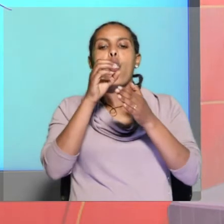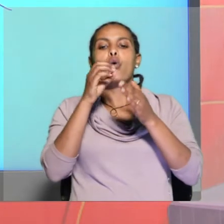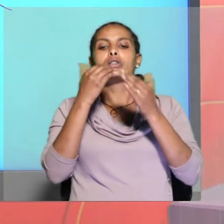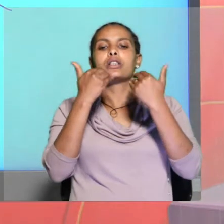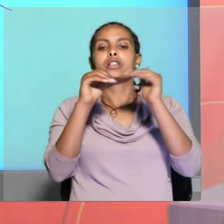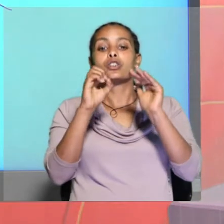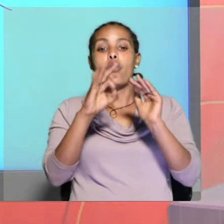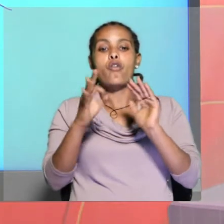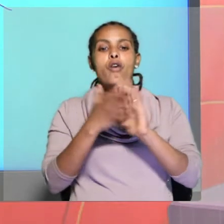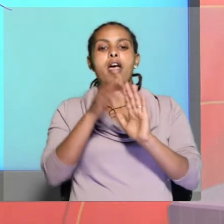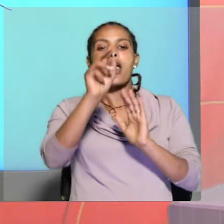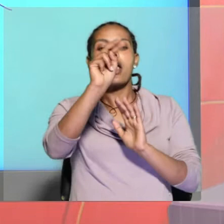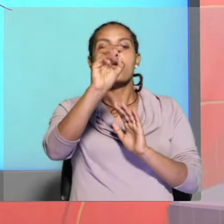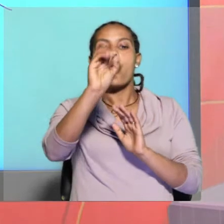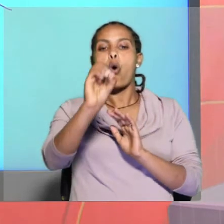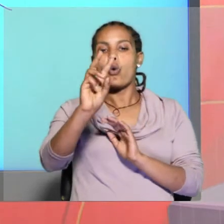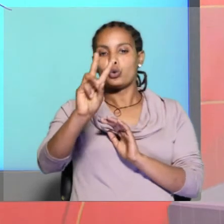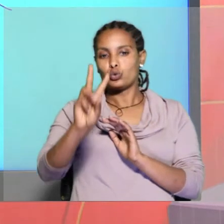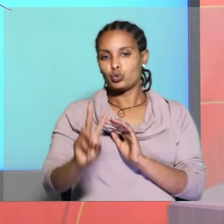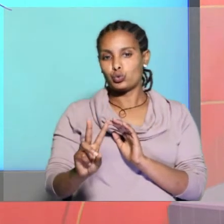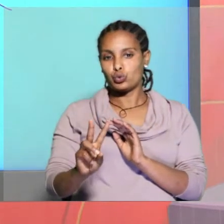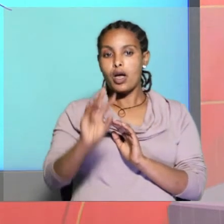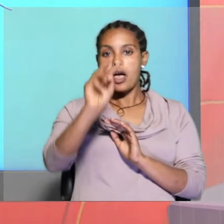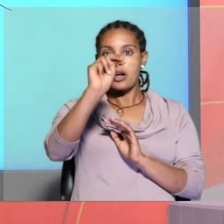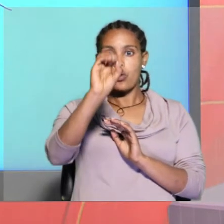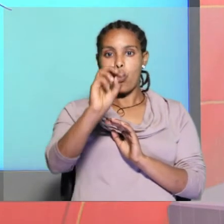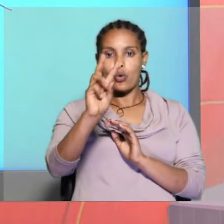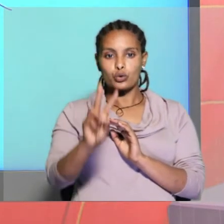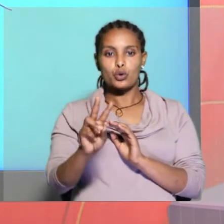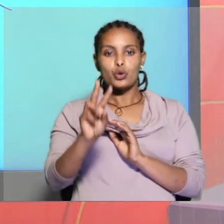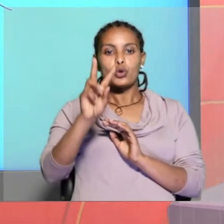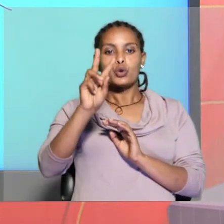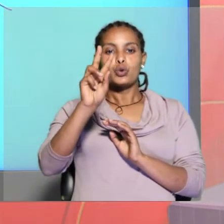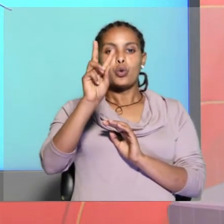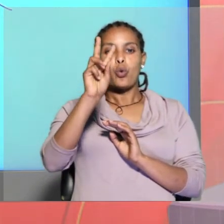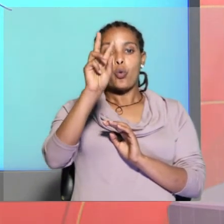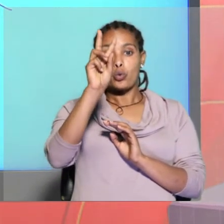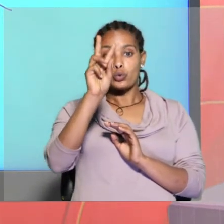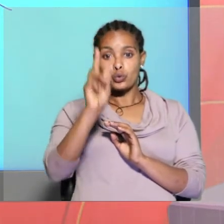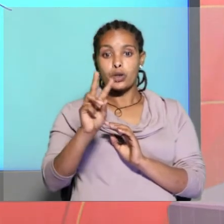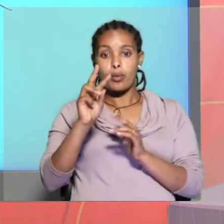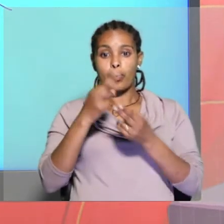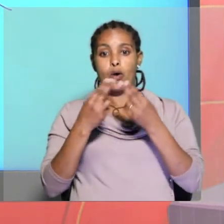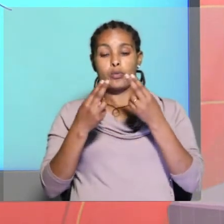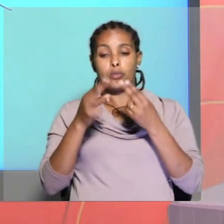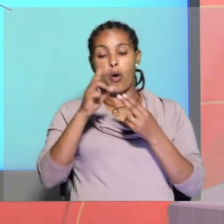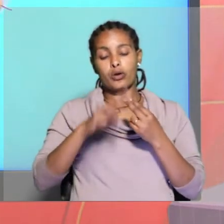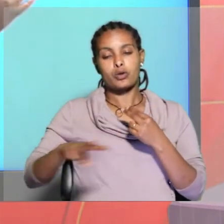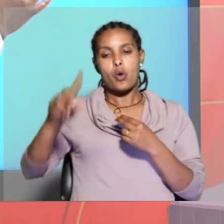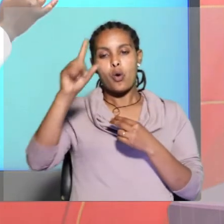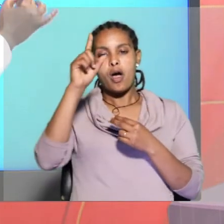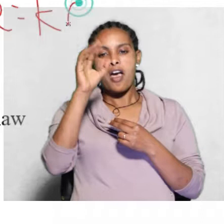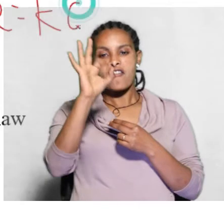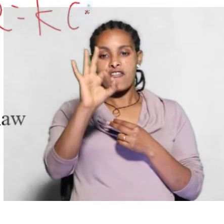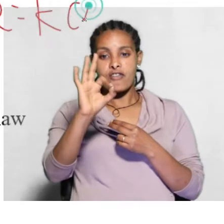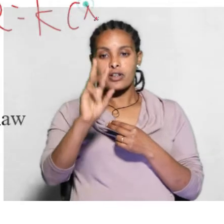concentration of NO2 to the power 1 times concentration of